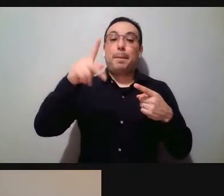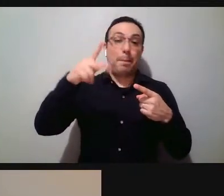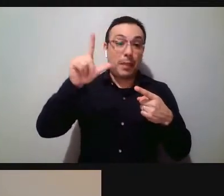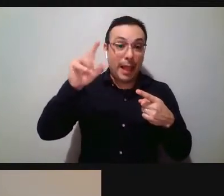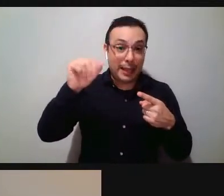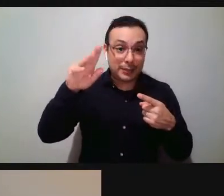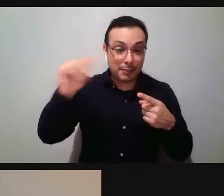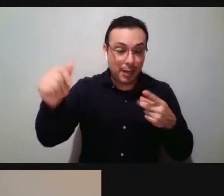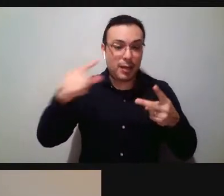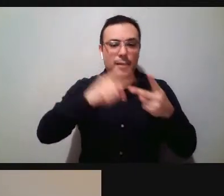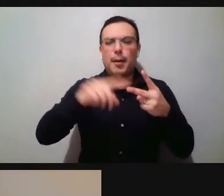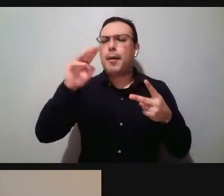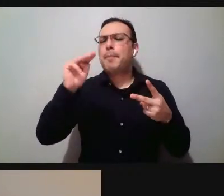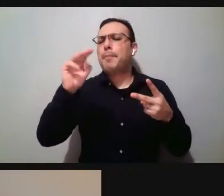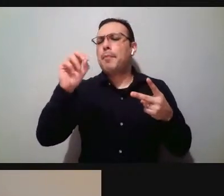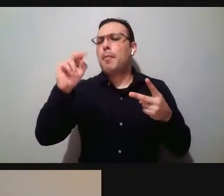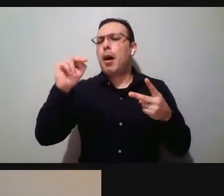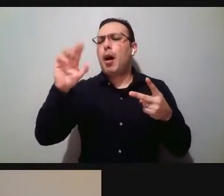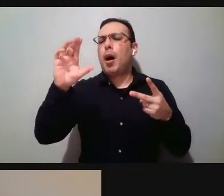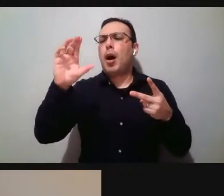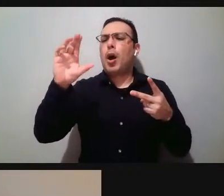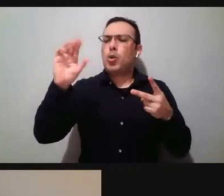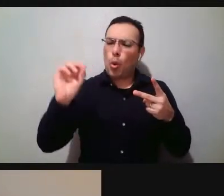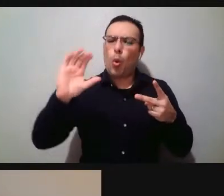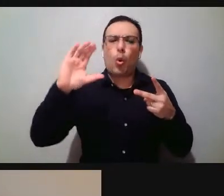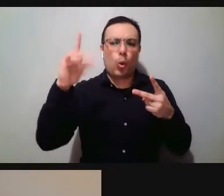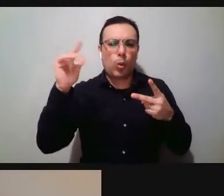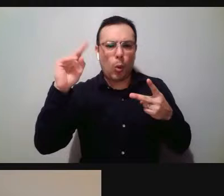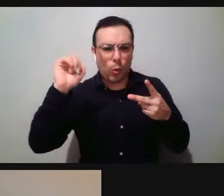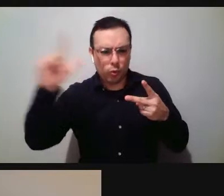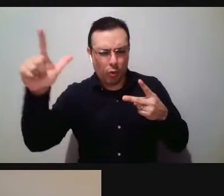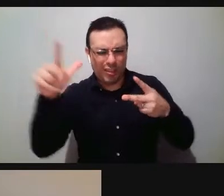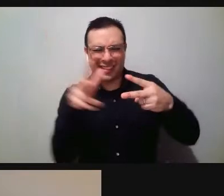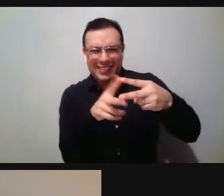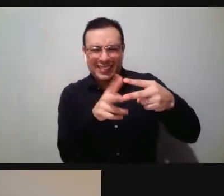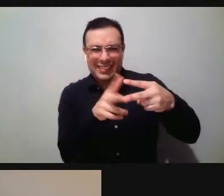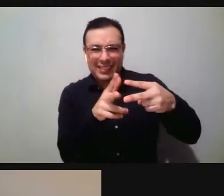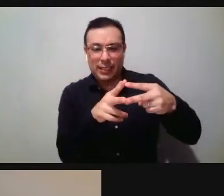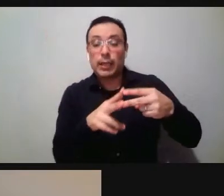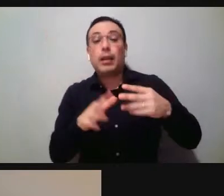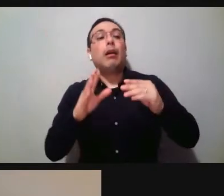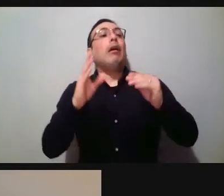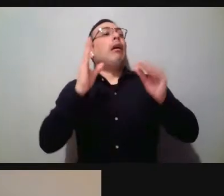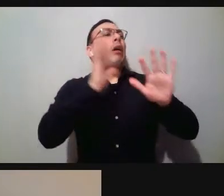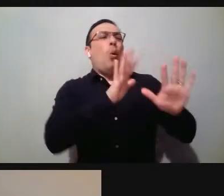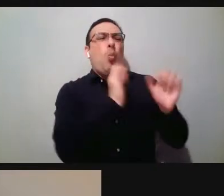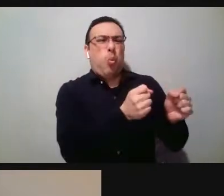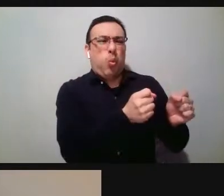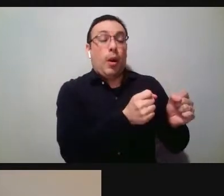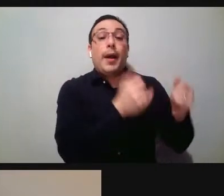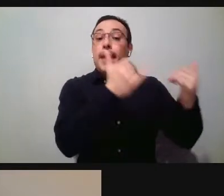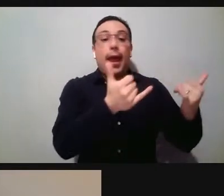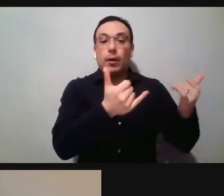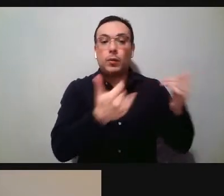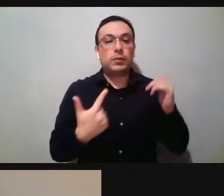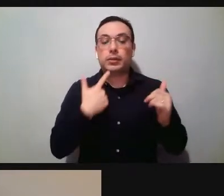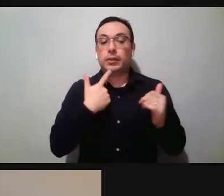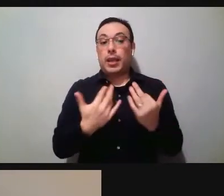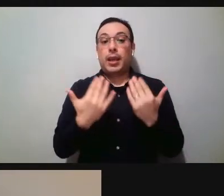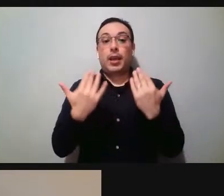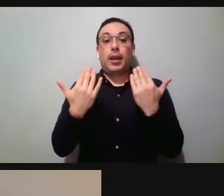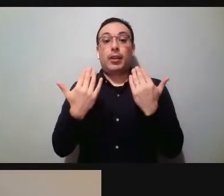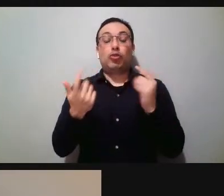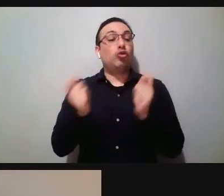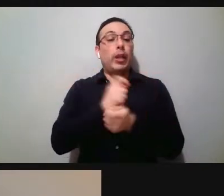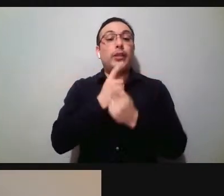blanket statement about everyone if you had COVID-19. They've recently changed that and removed that language. And now it